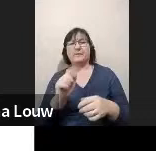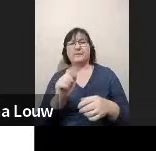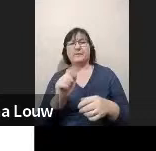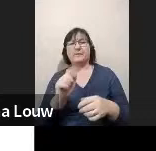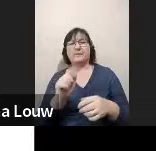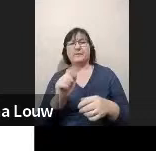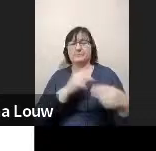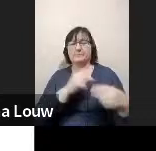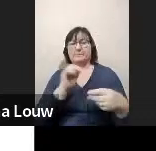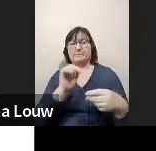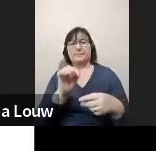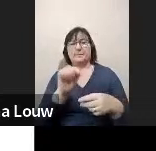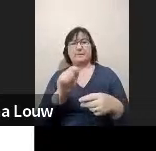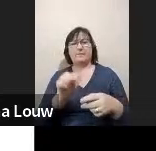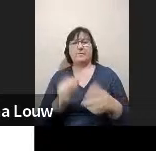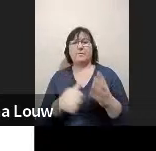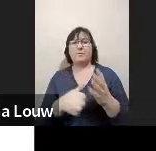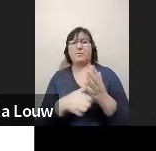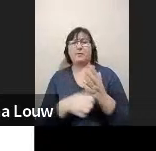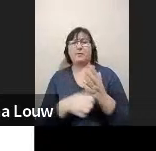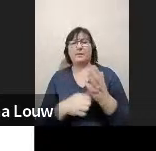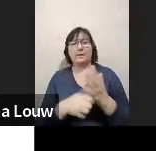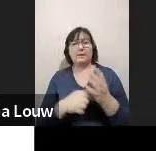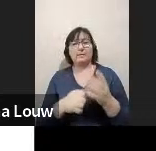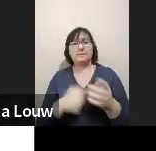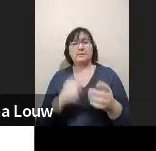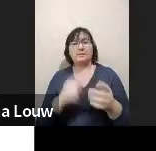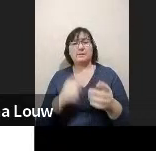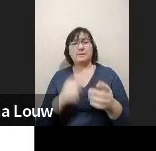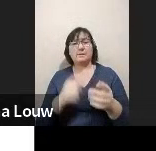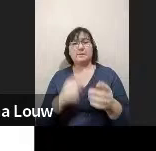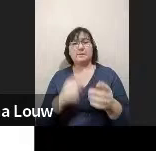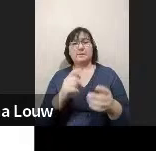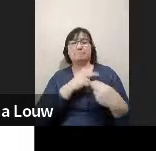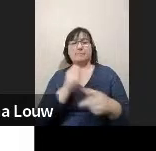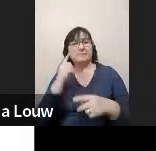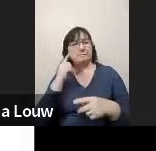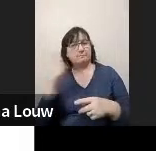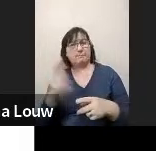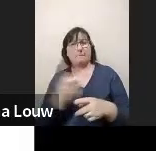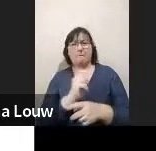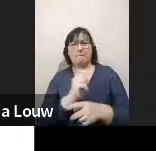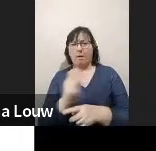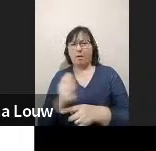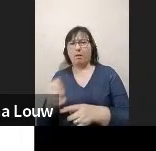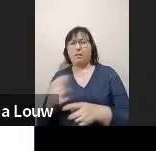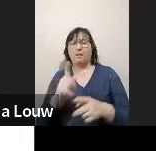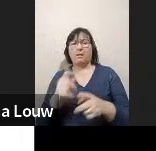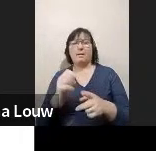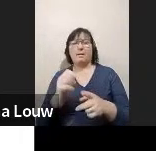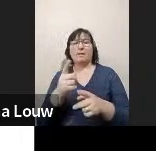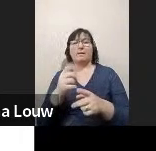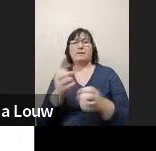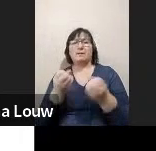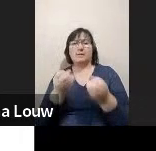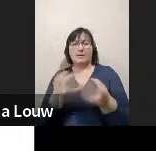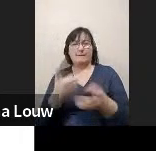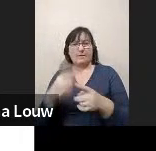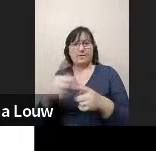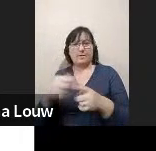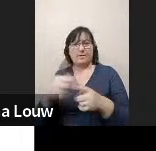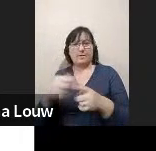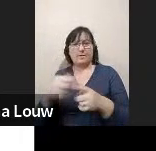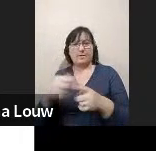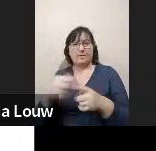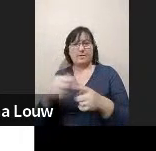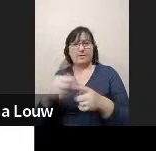being adhered to in the form of paying taxes, submission of returns, and they also referred to in terms of the 4th schedule of the Income